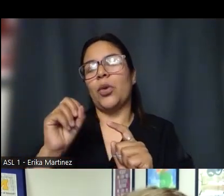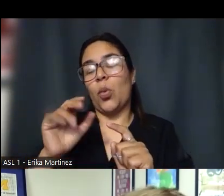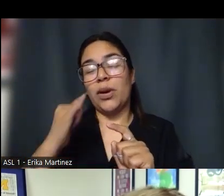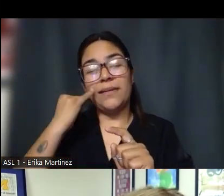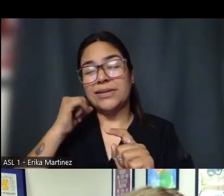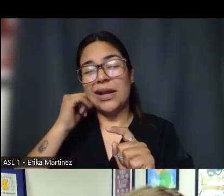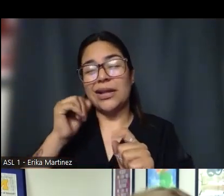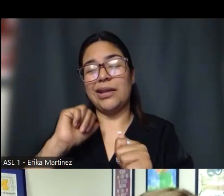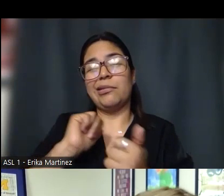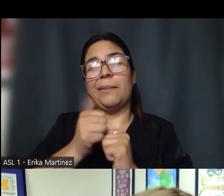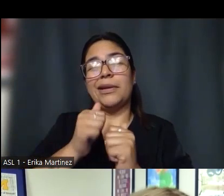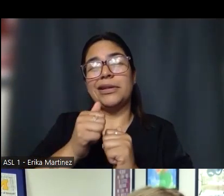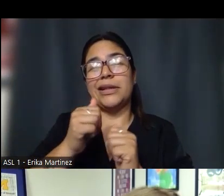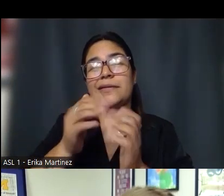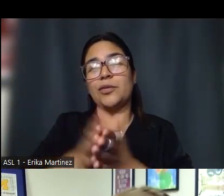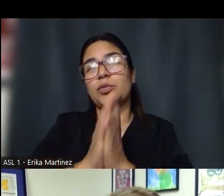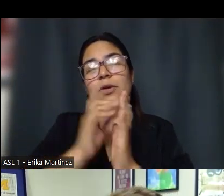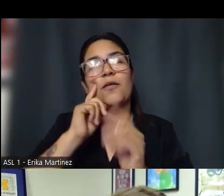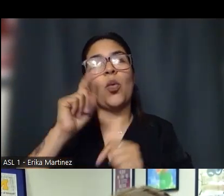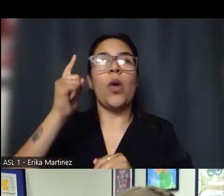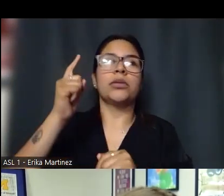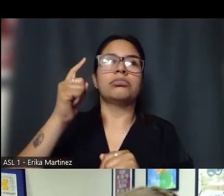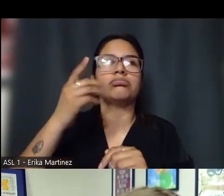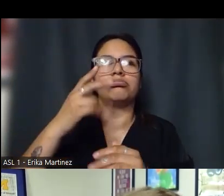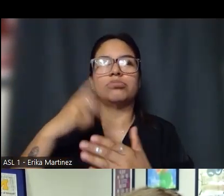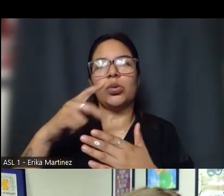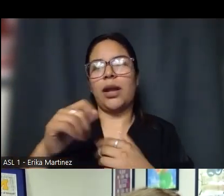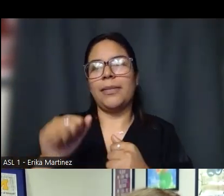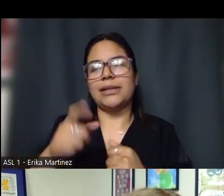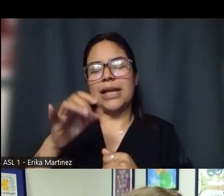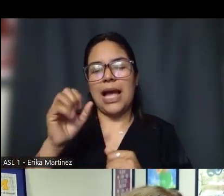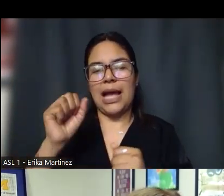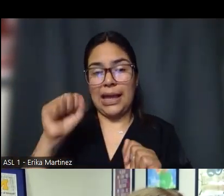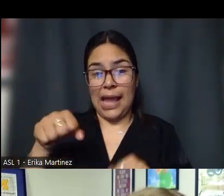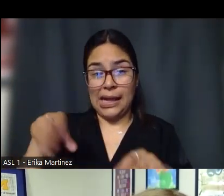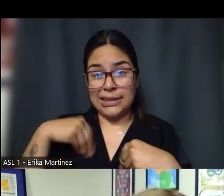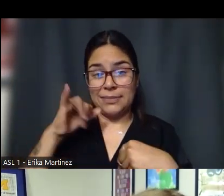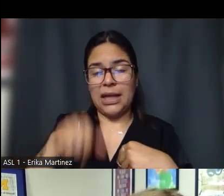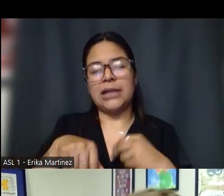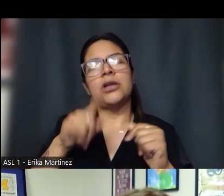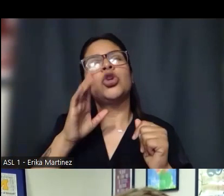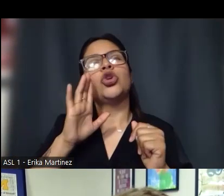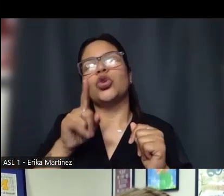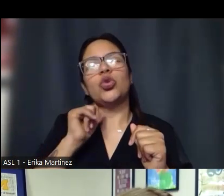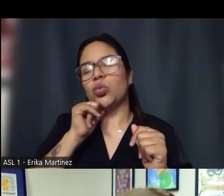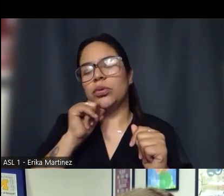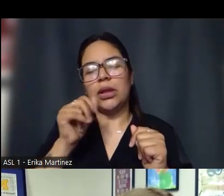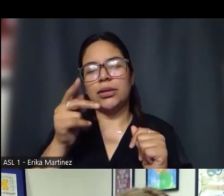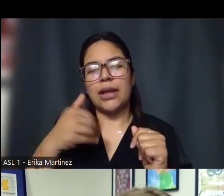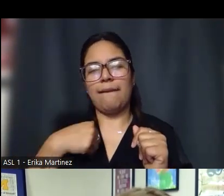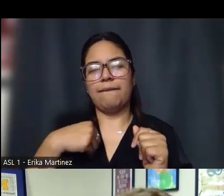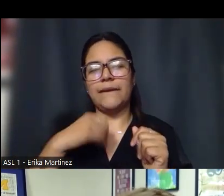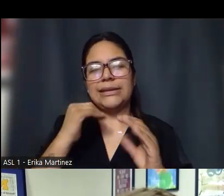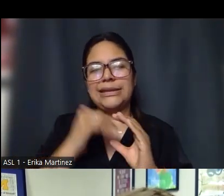solicitation, meaning only one entity is eligible or a finite group is identified as eligible, you will not get an email. So you're not going to